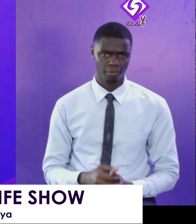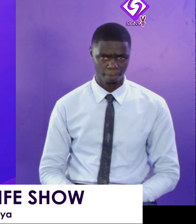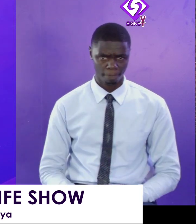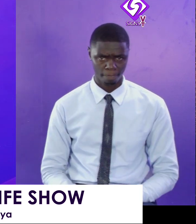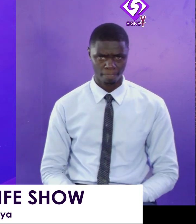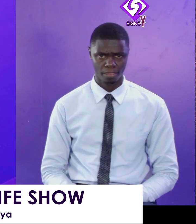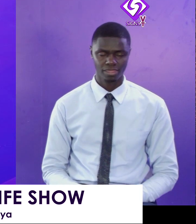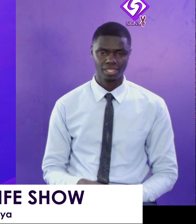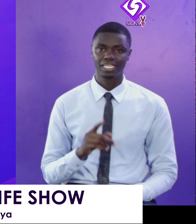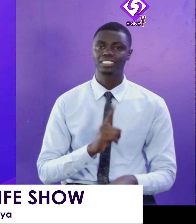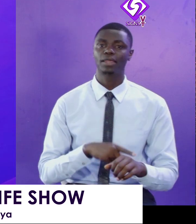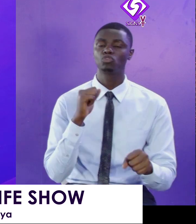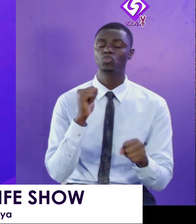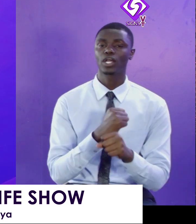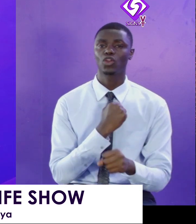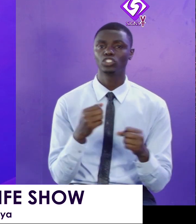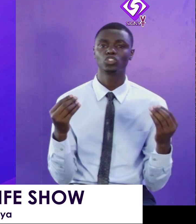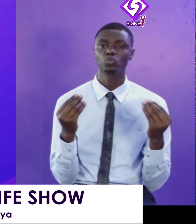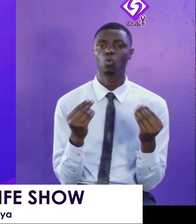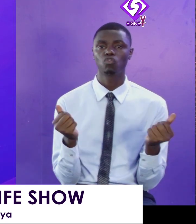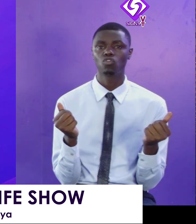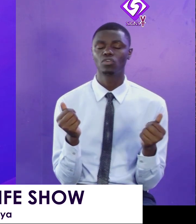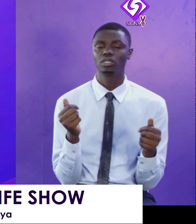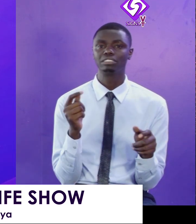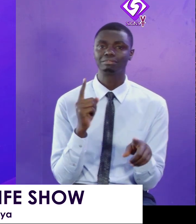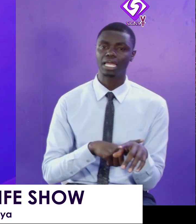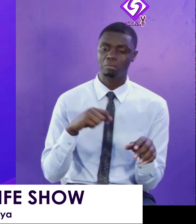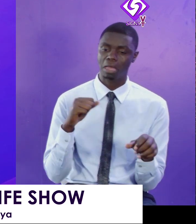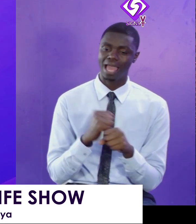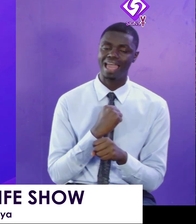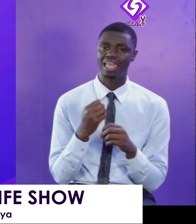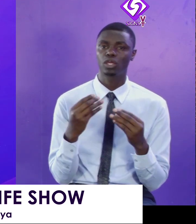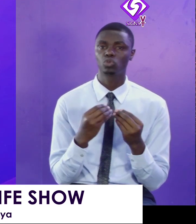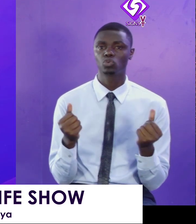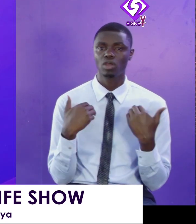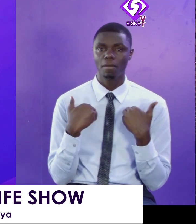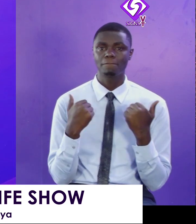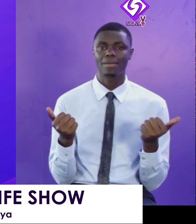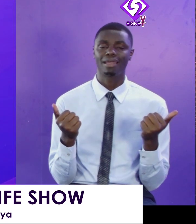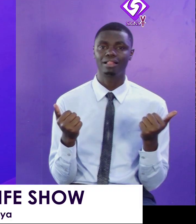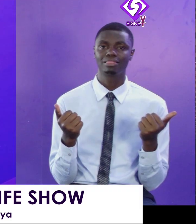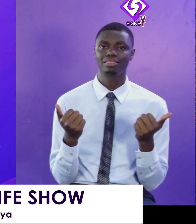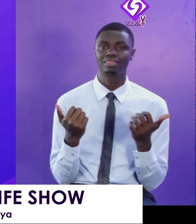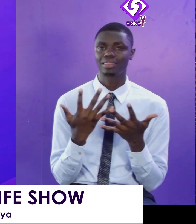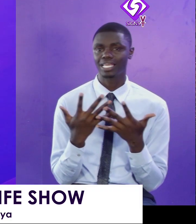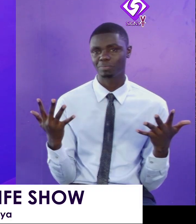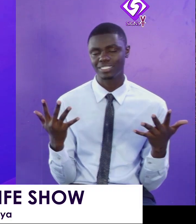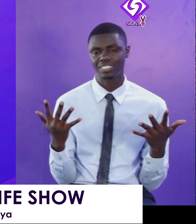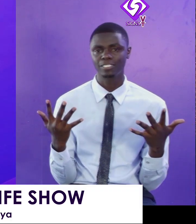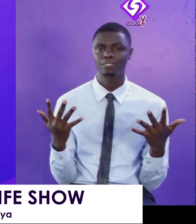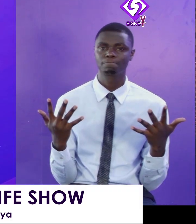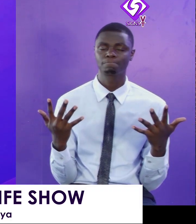you cannot meet, when I cannot meet my health expenses, you cannot meet your health expenses.